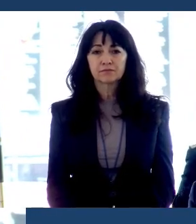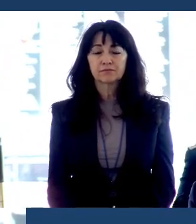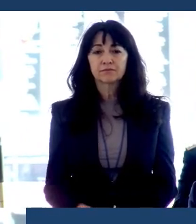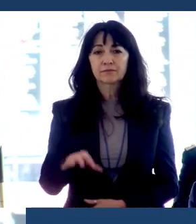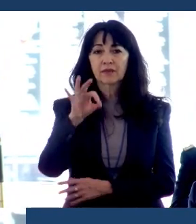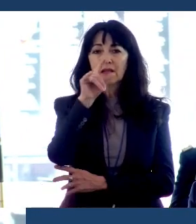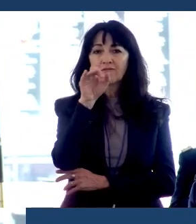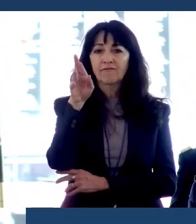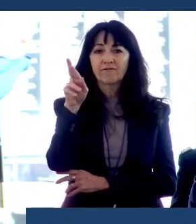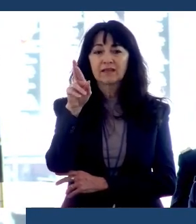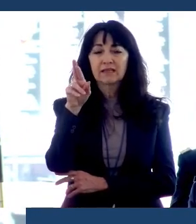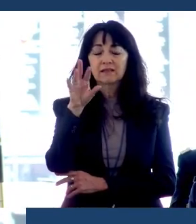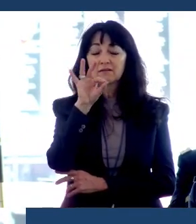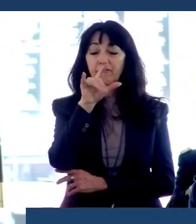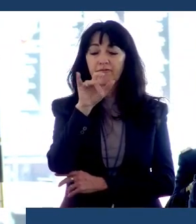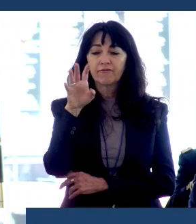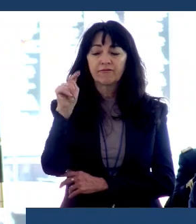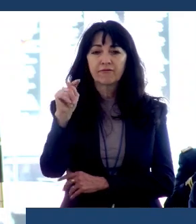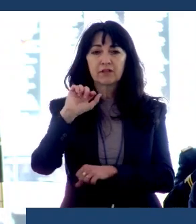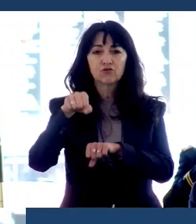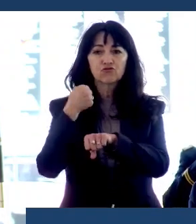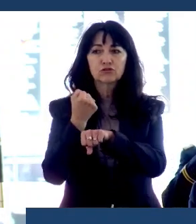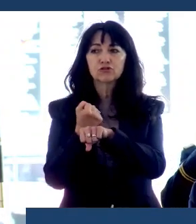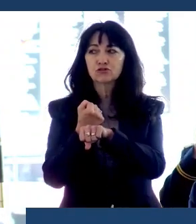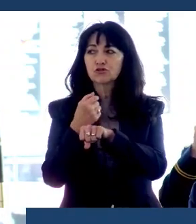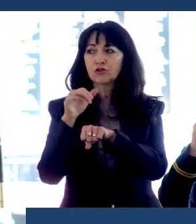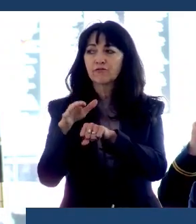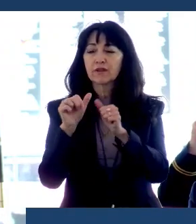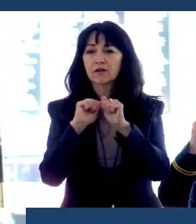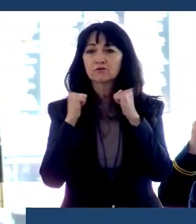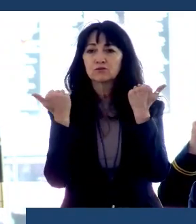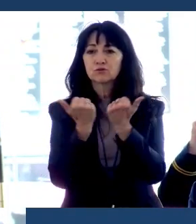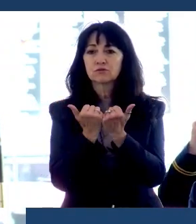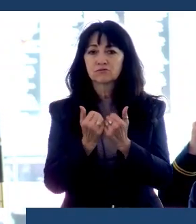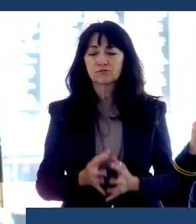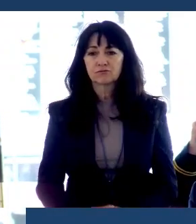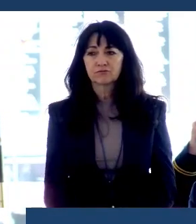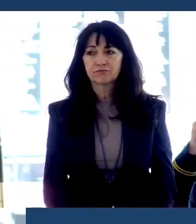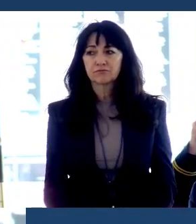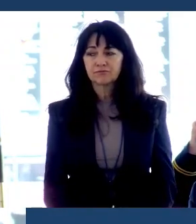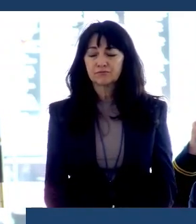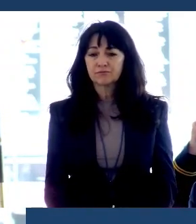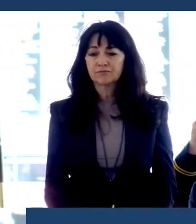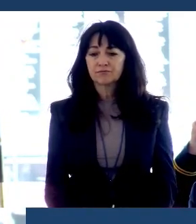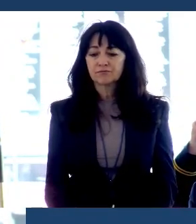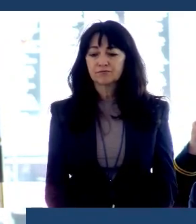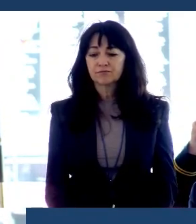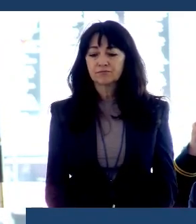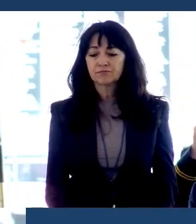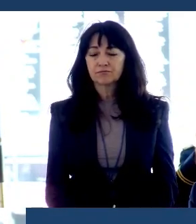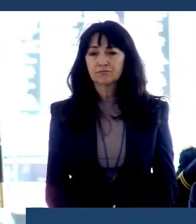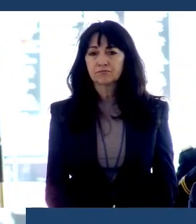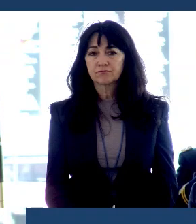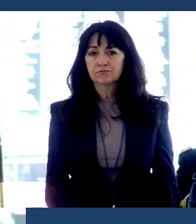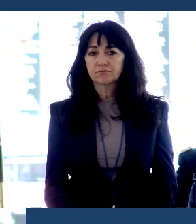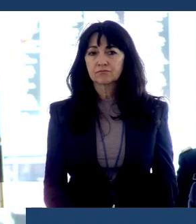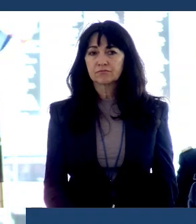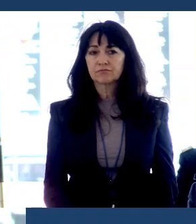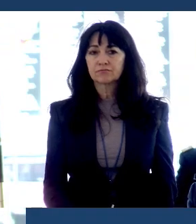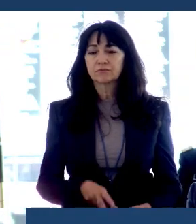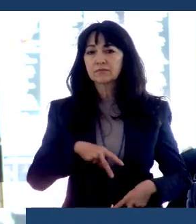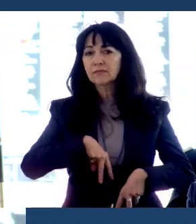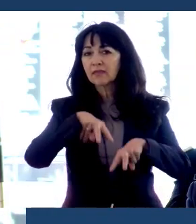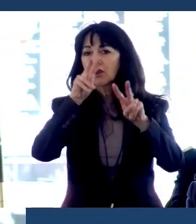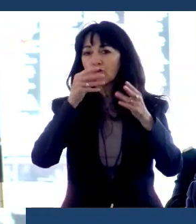Fleet Reserve Association, heroes